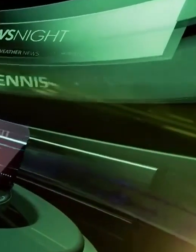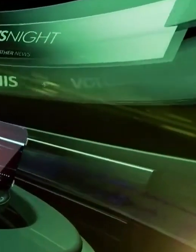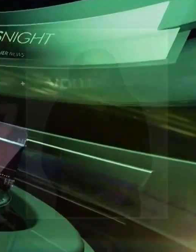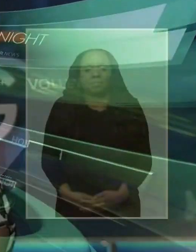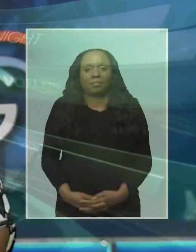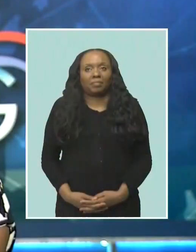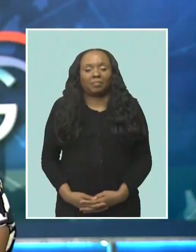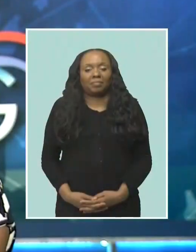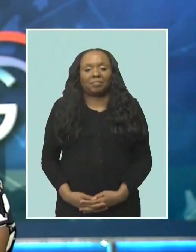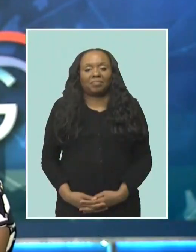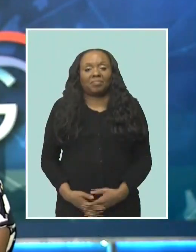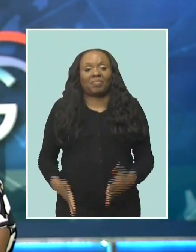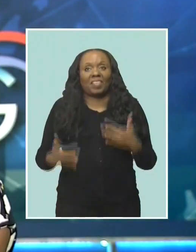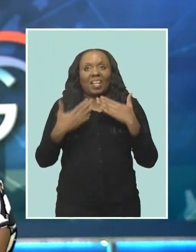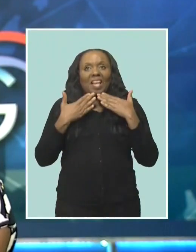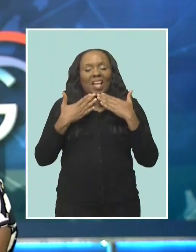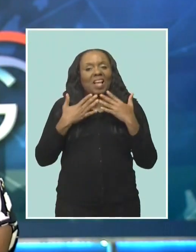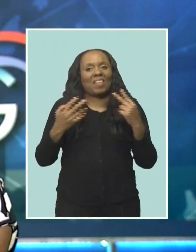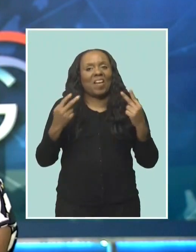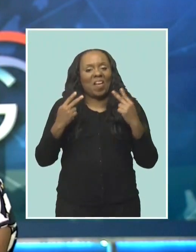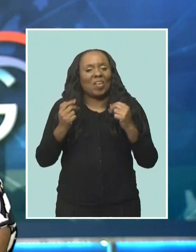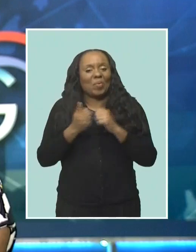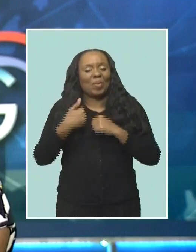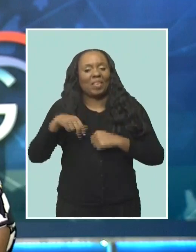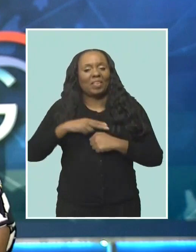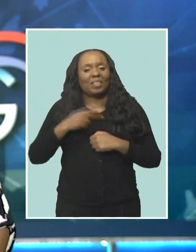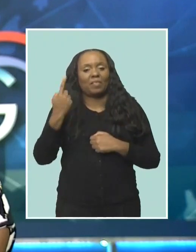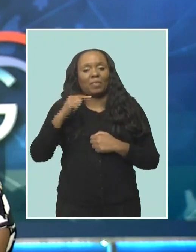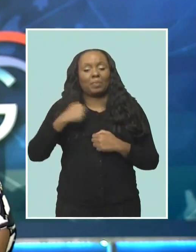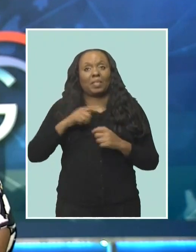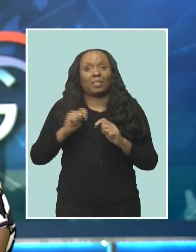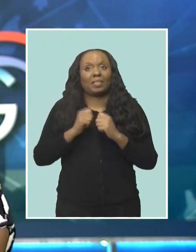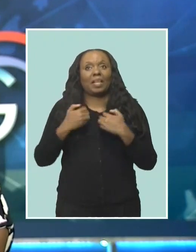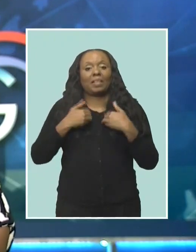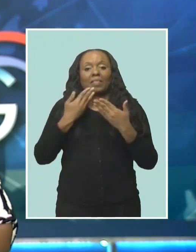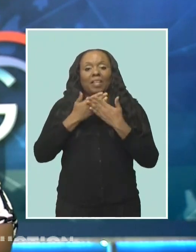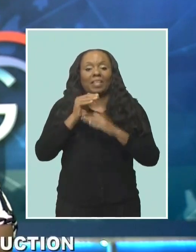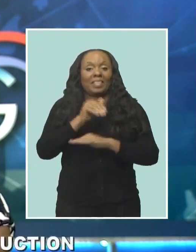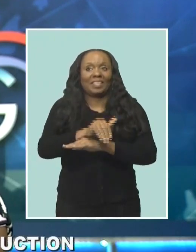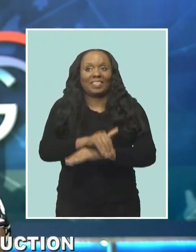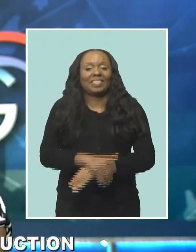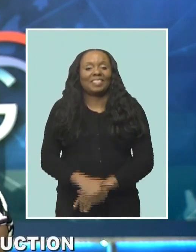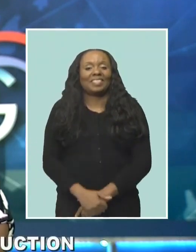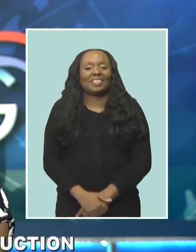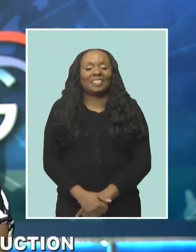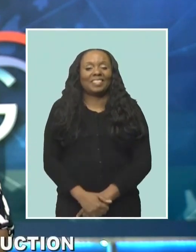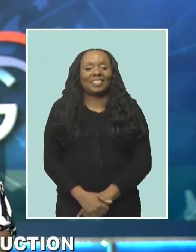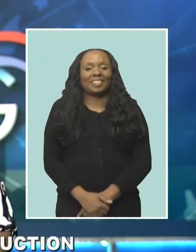Thanks for spending your time with us. On behalf of the entire crew, have a good evening.